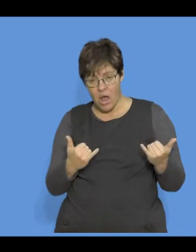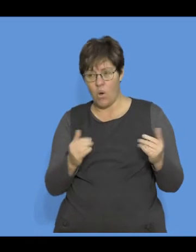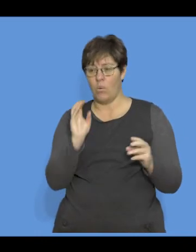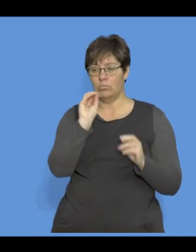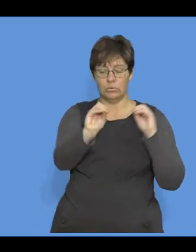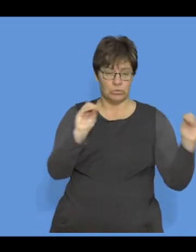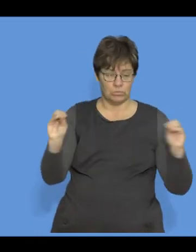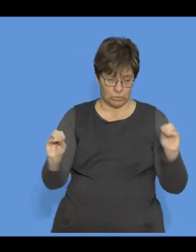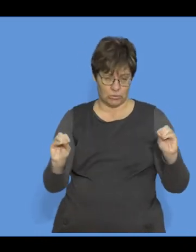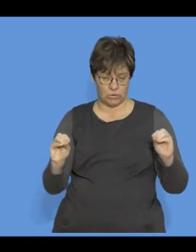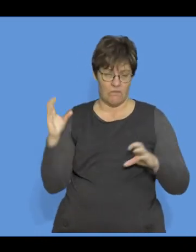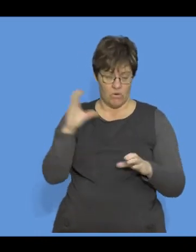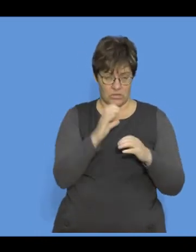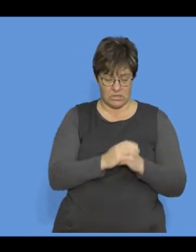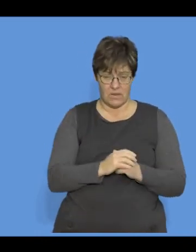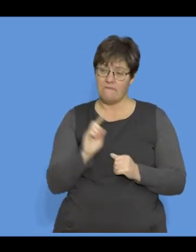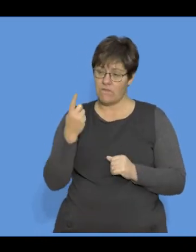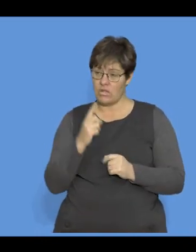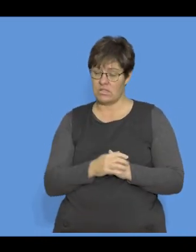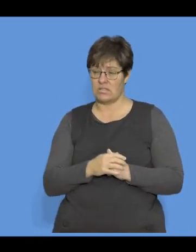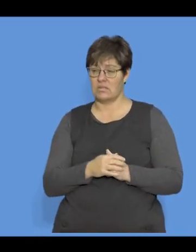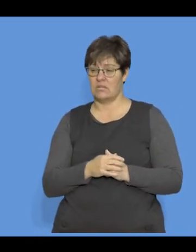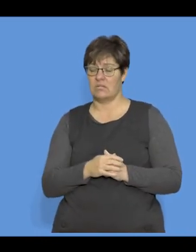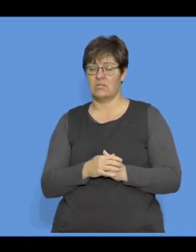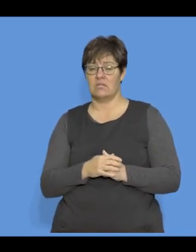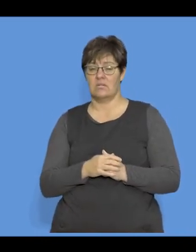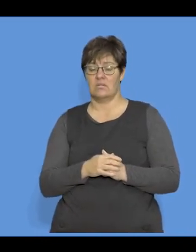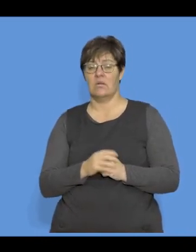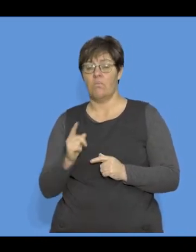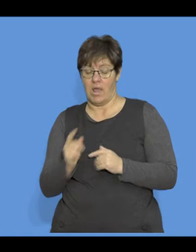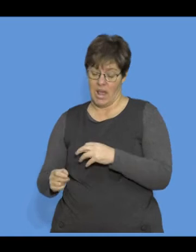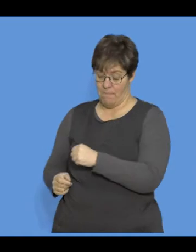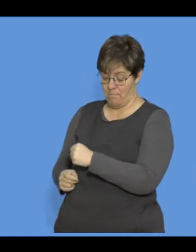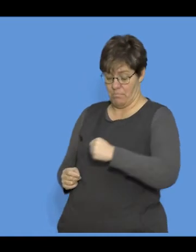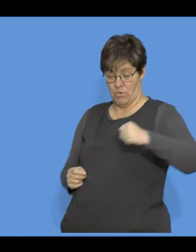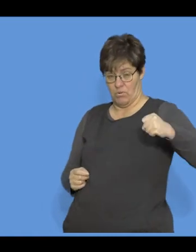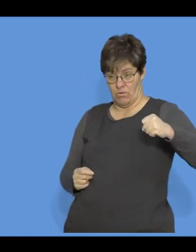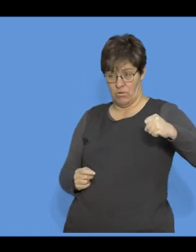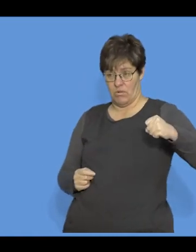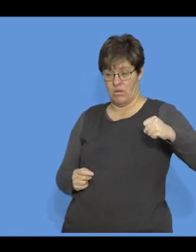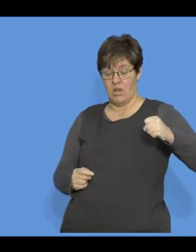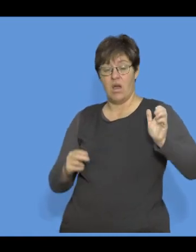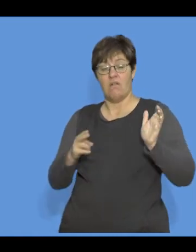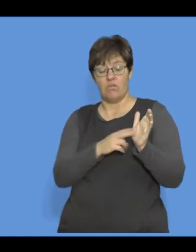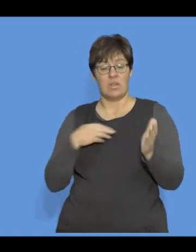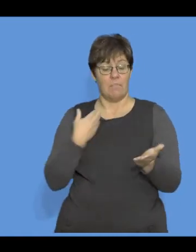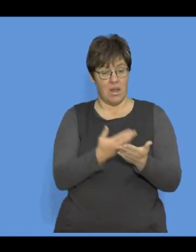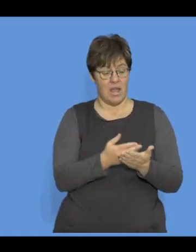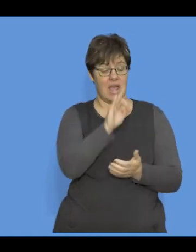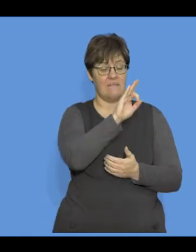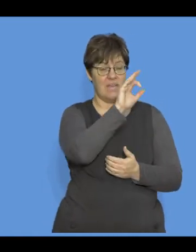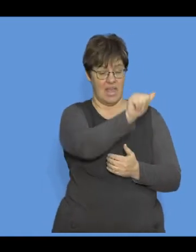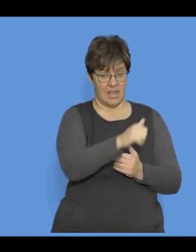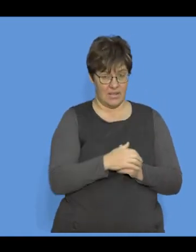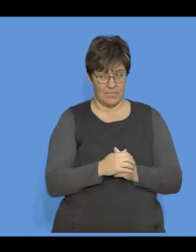forces. And the first force I'm going to put in is the force applied. And I'm going to label it FA. Then